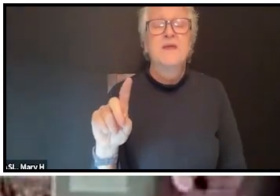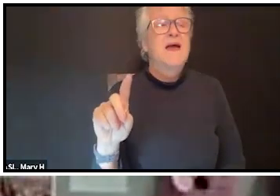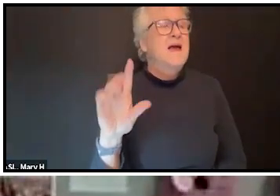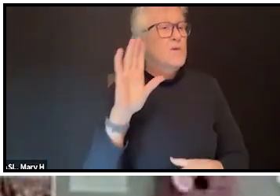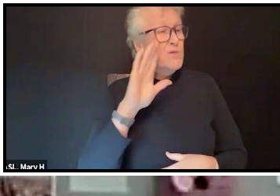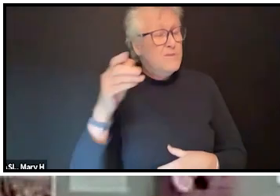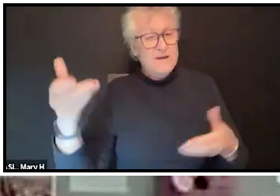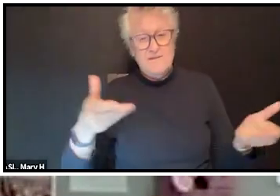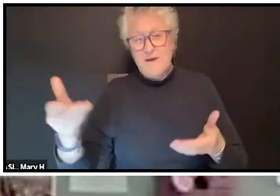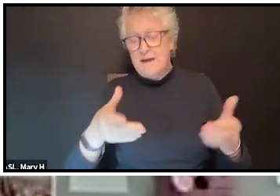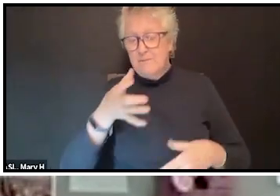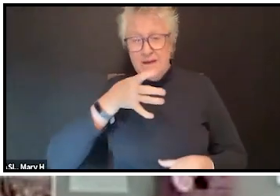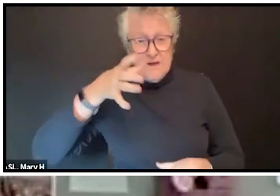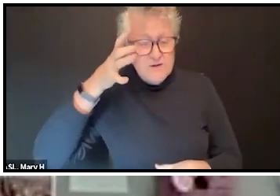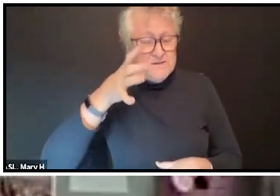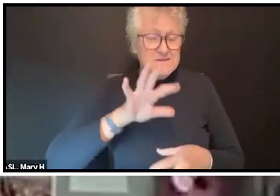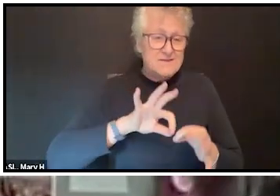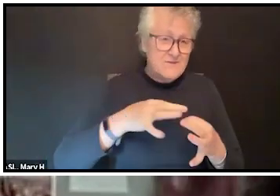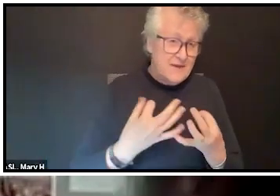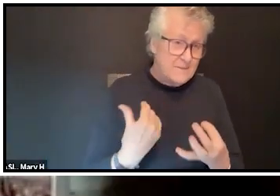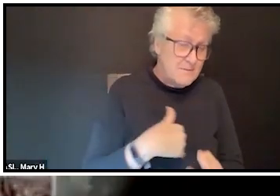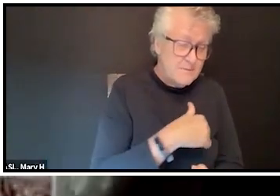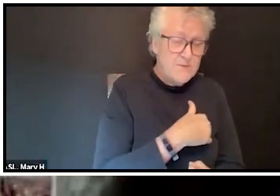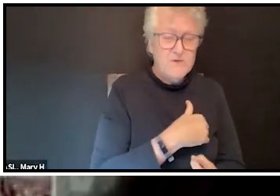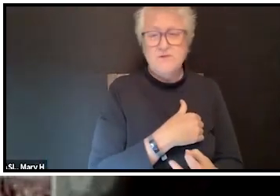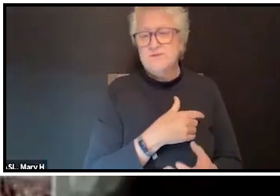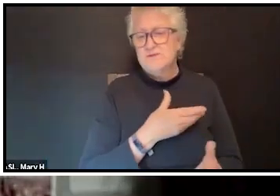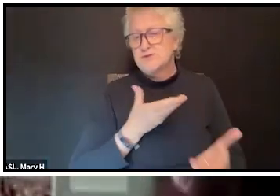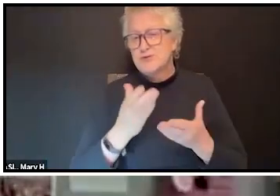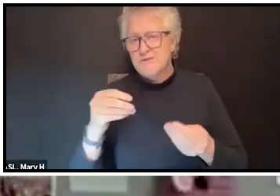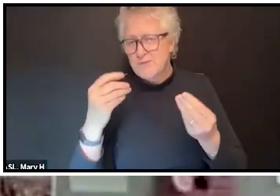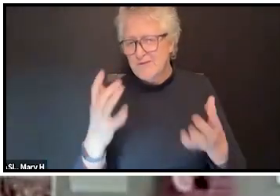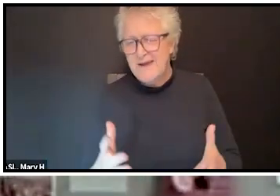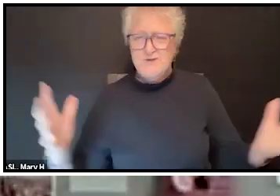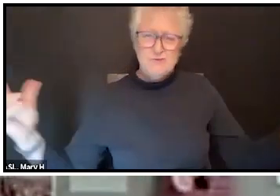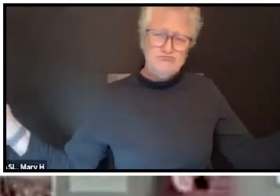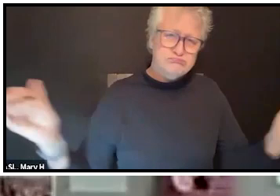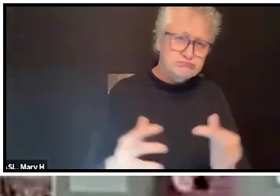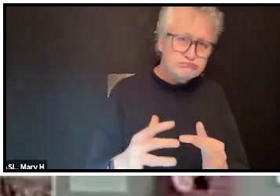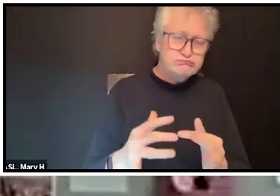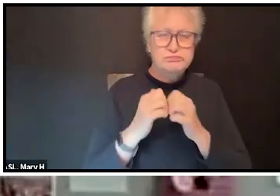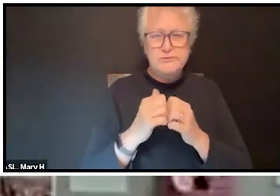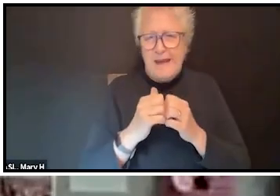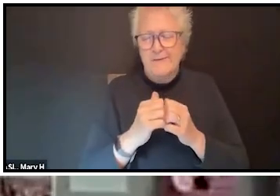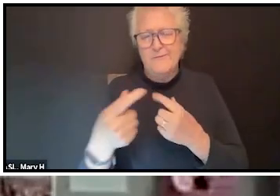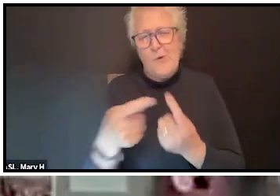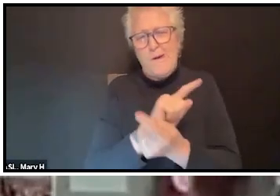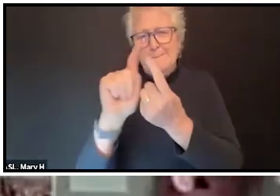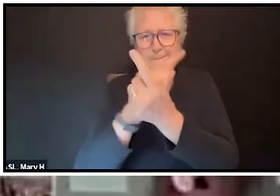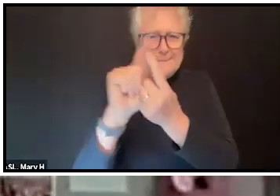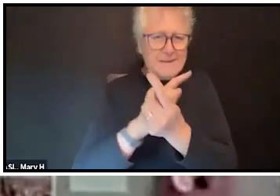members, and caregivers to come together for a meet and greet with some light refreshments, and an opportunity